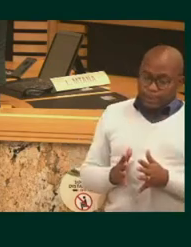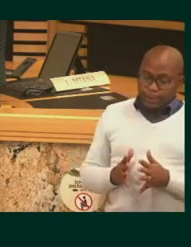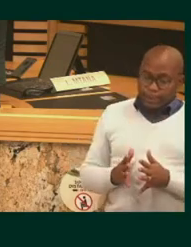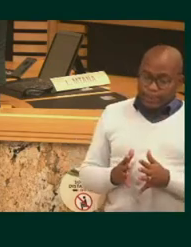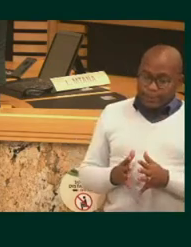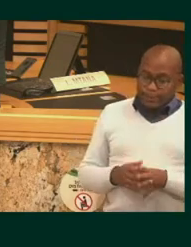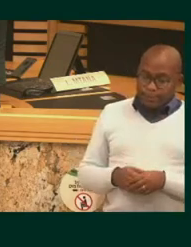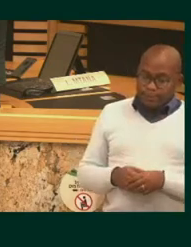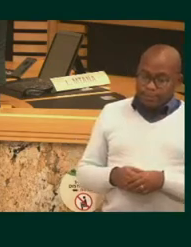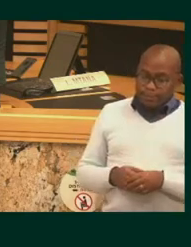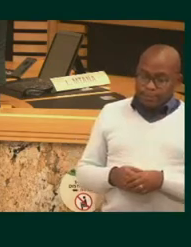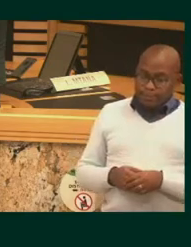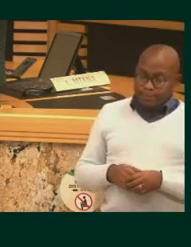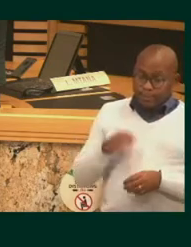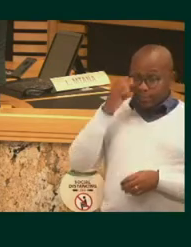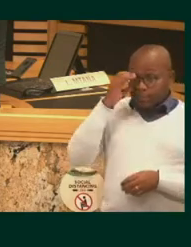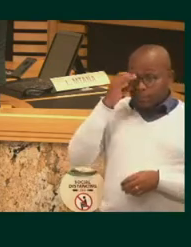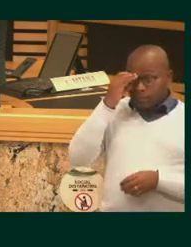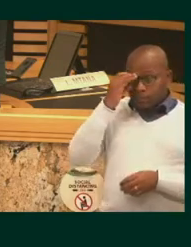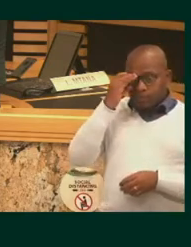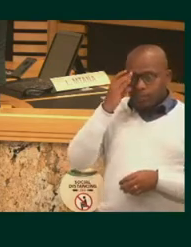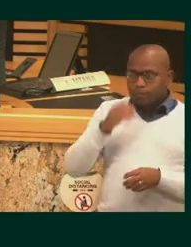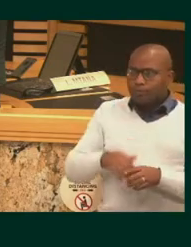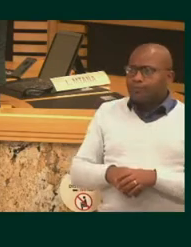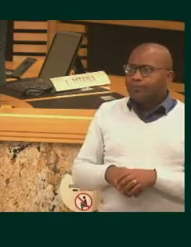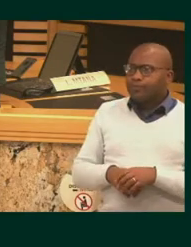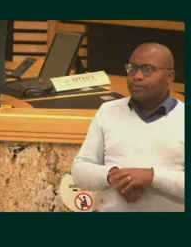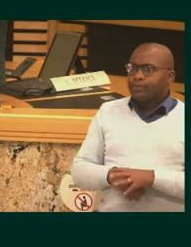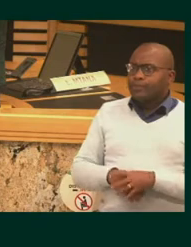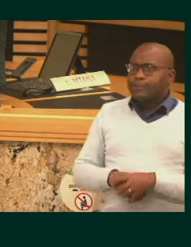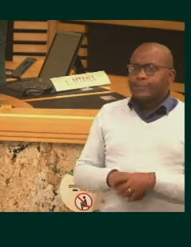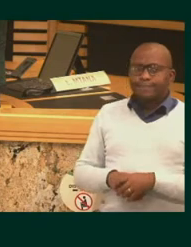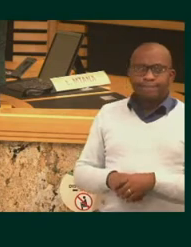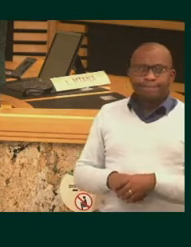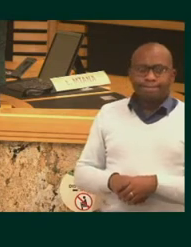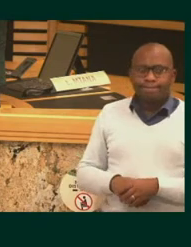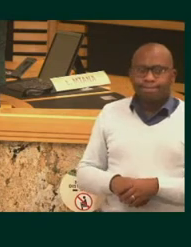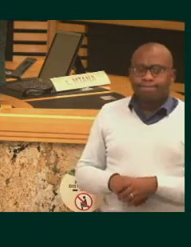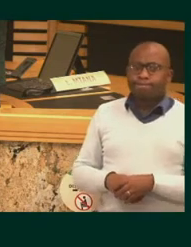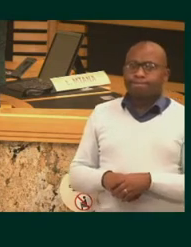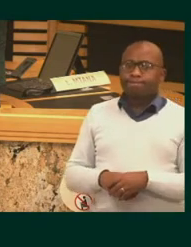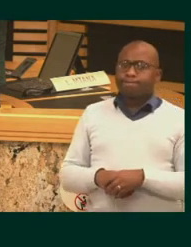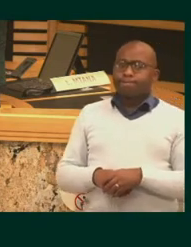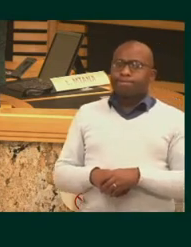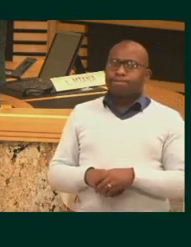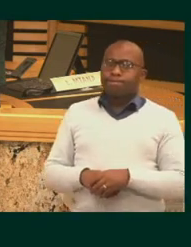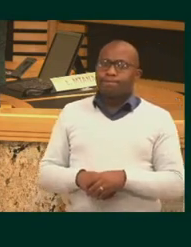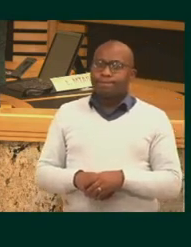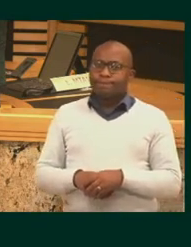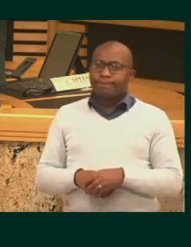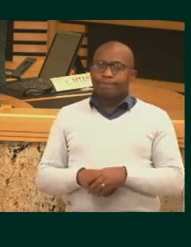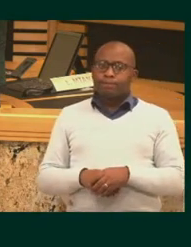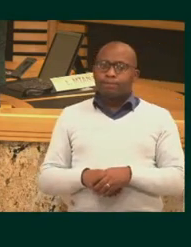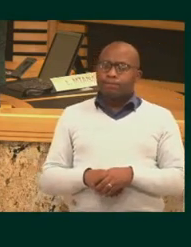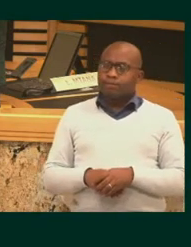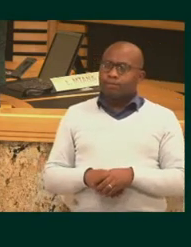um I was almost not ready uh The Honorable